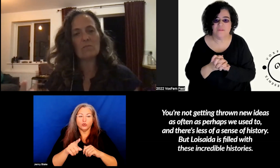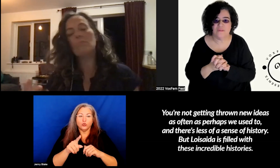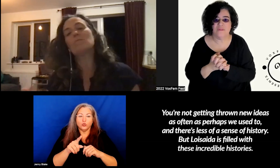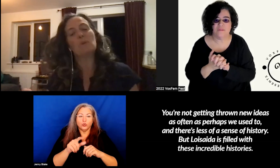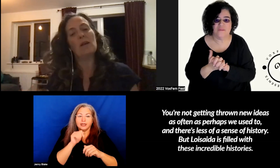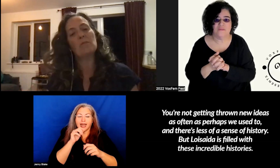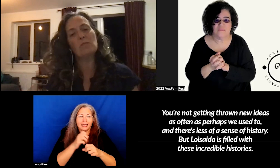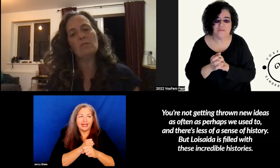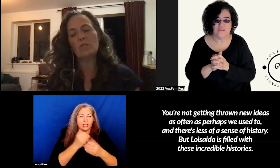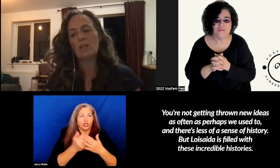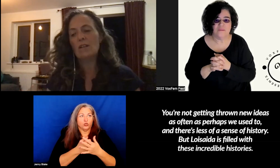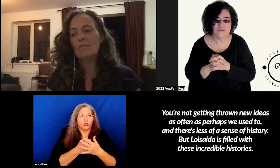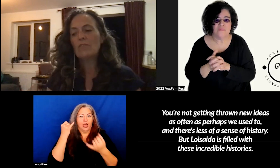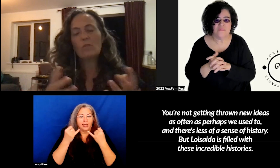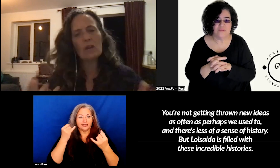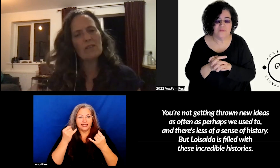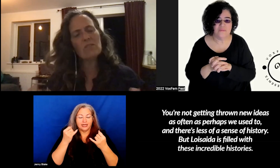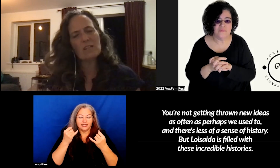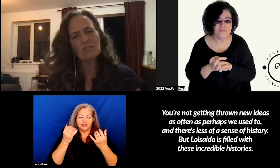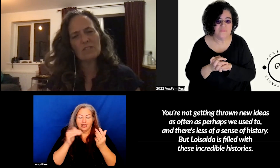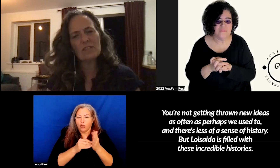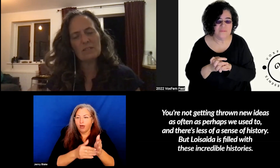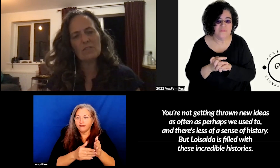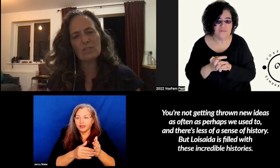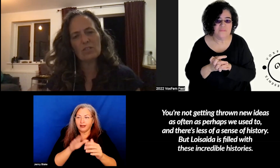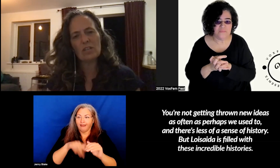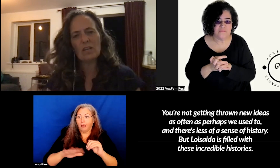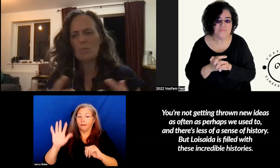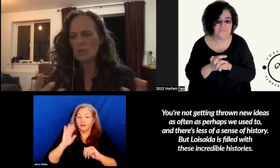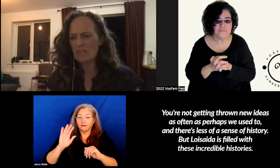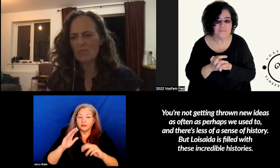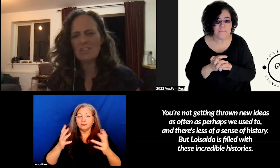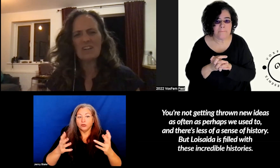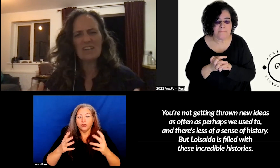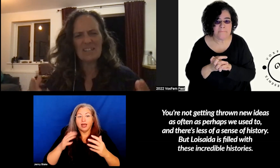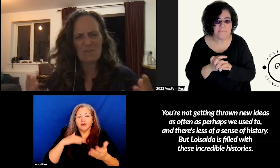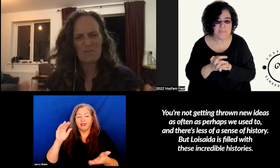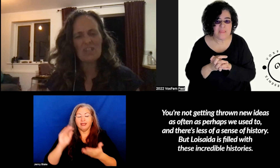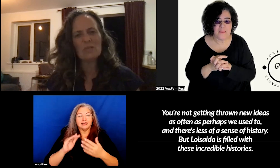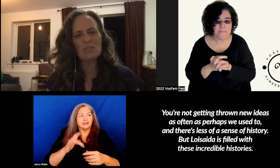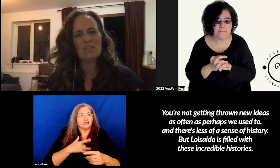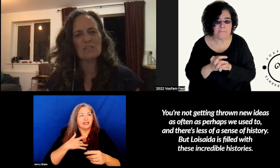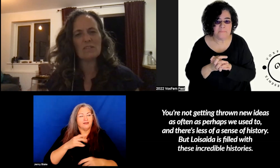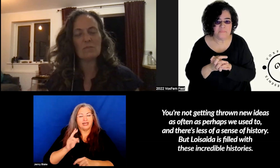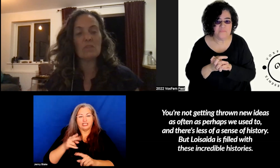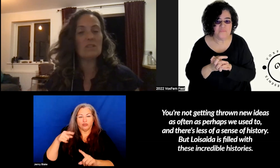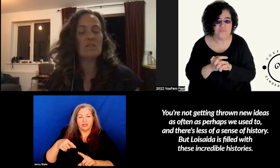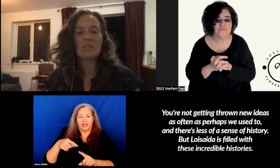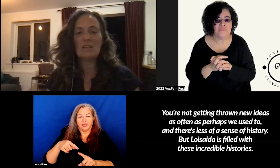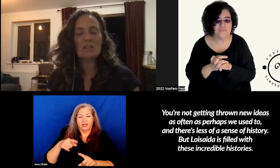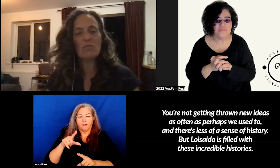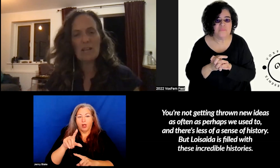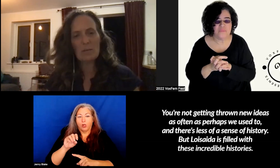as perhaps we used to. So, and there's less of a sense of history, but Lower East Side is filled with